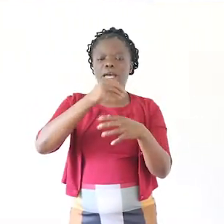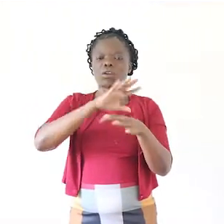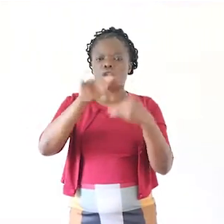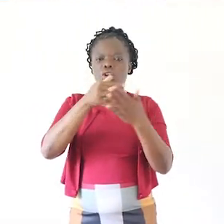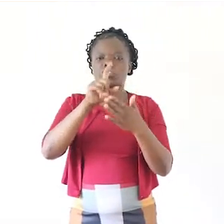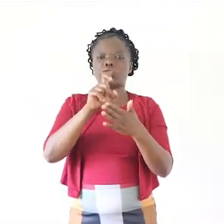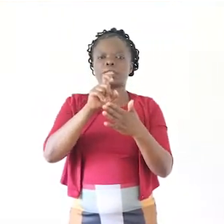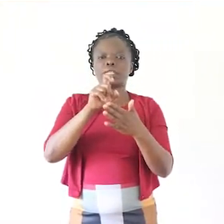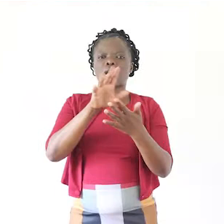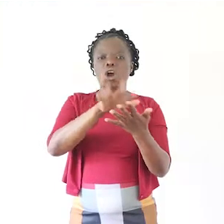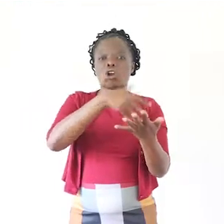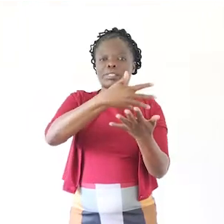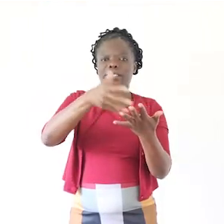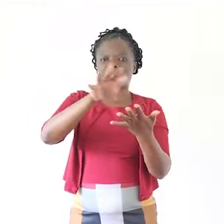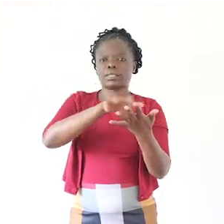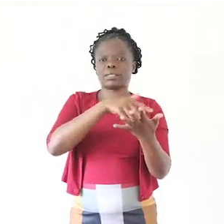roast.